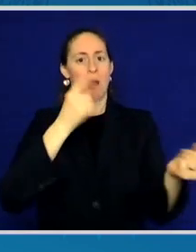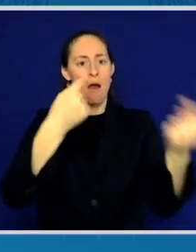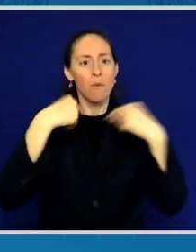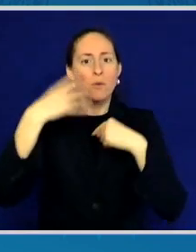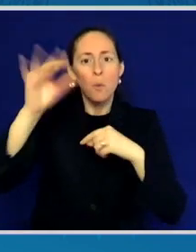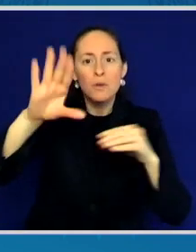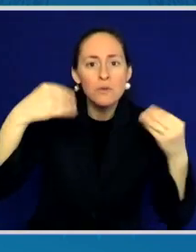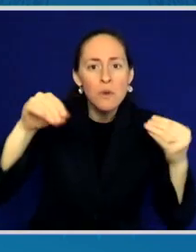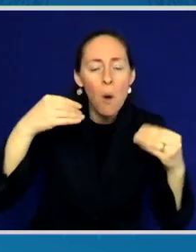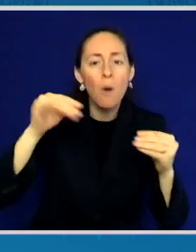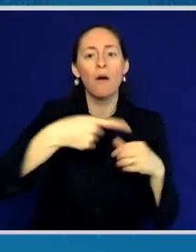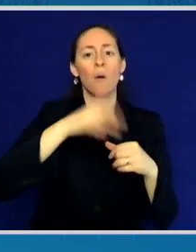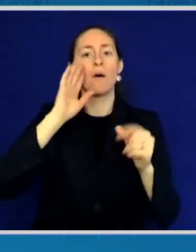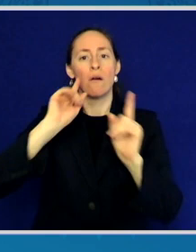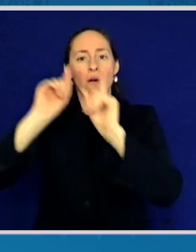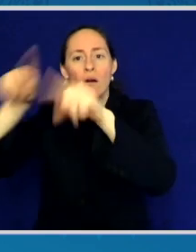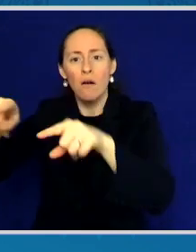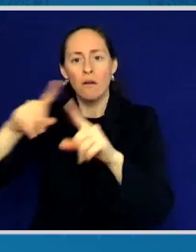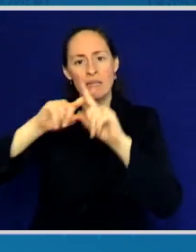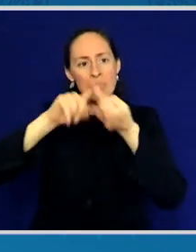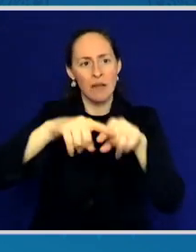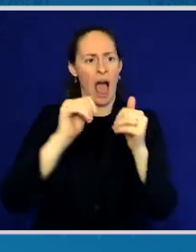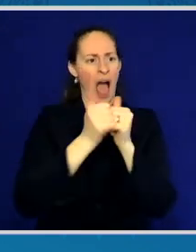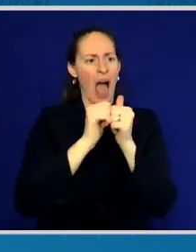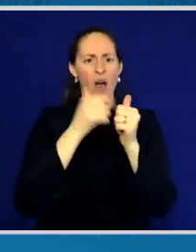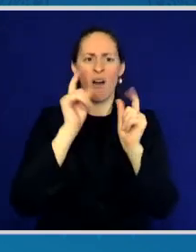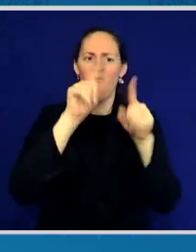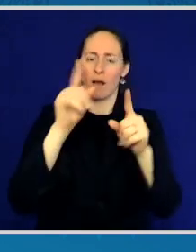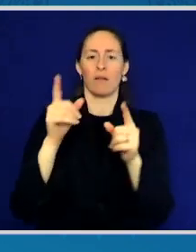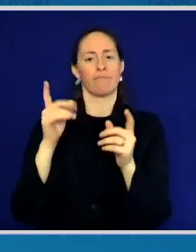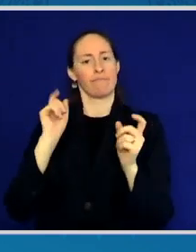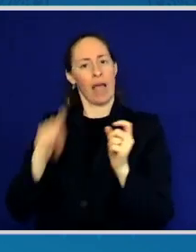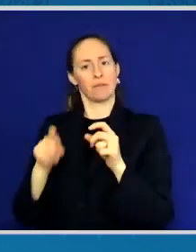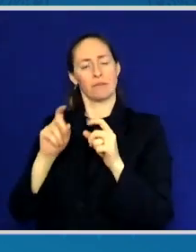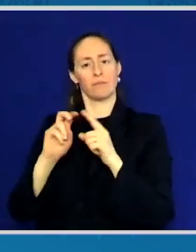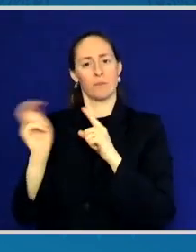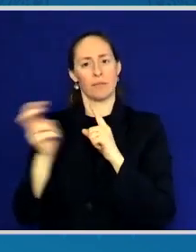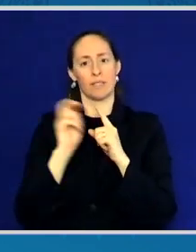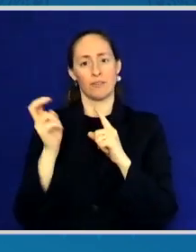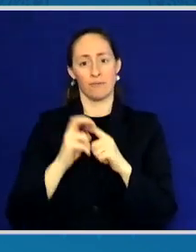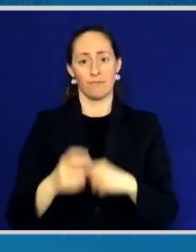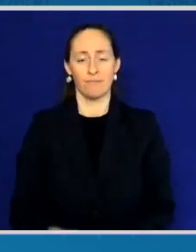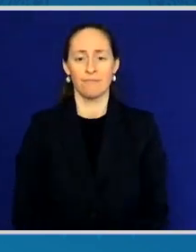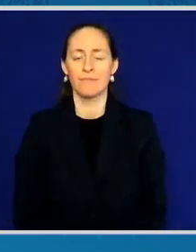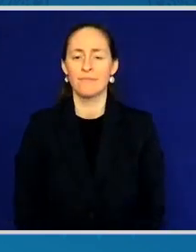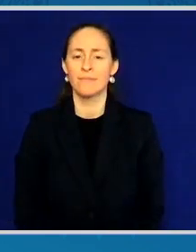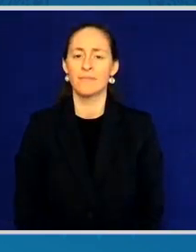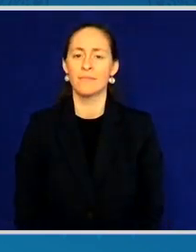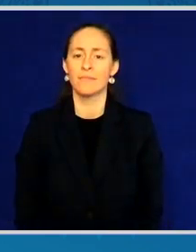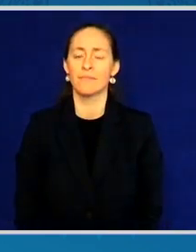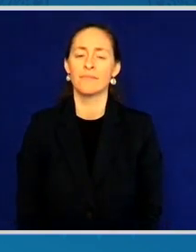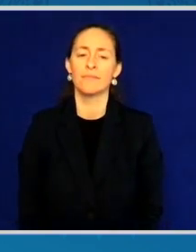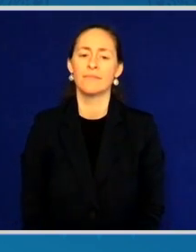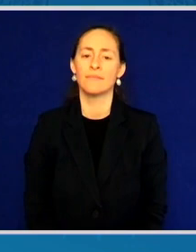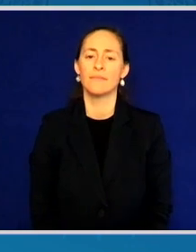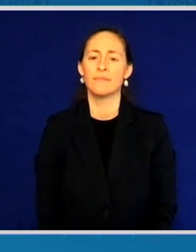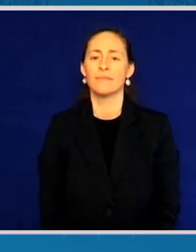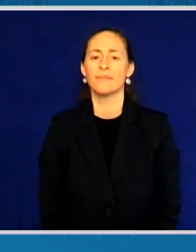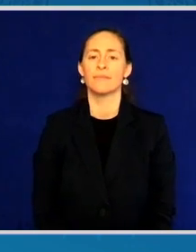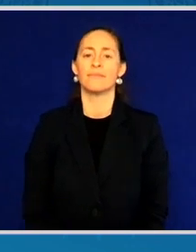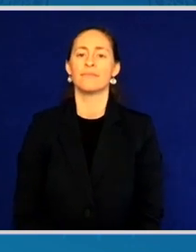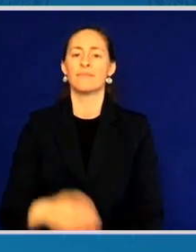Well said. You're nodding. You want to weigh in on that question too, Eddie? I think the professor says something interesting about I like how you termed the